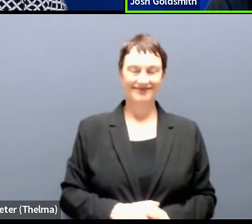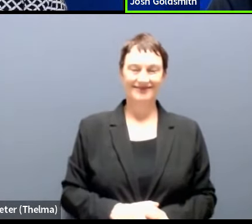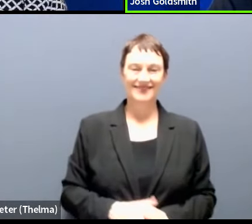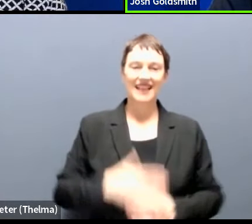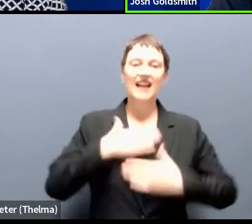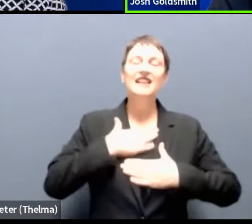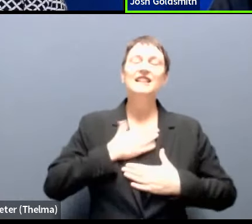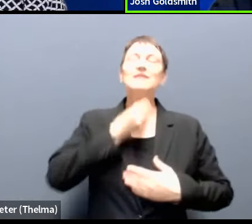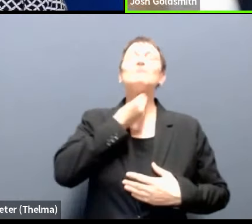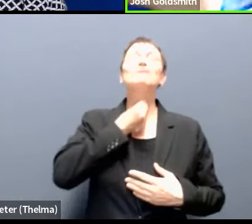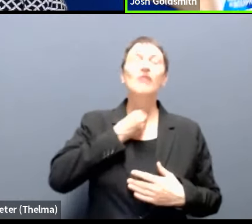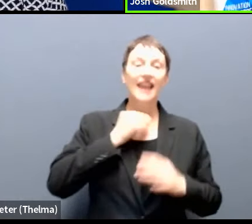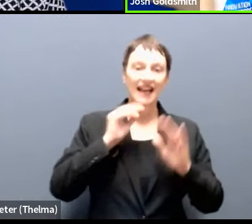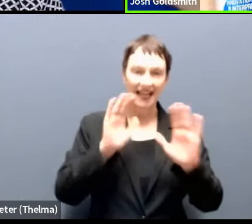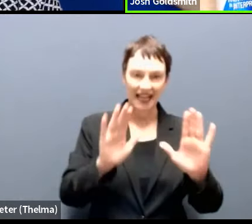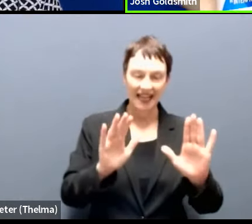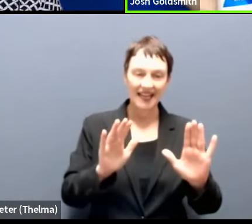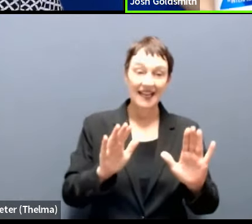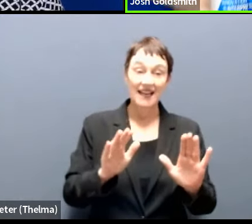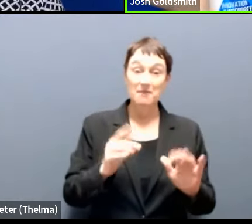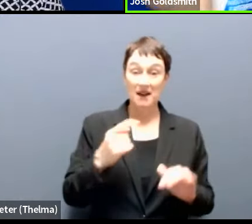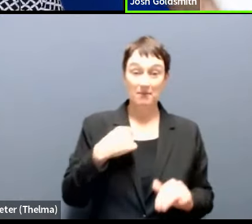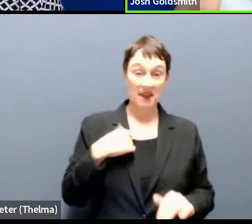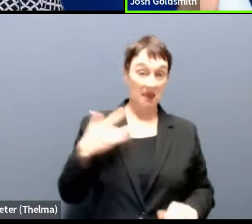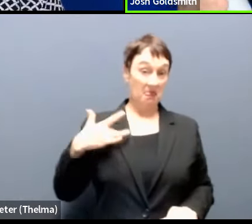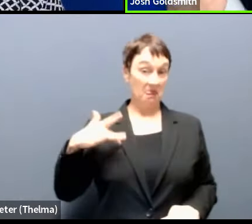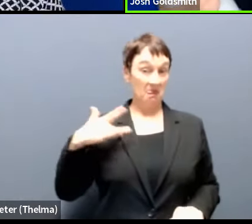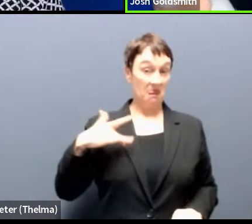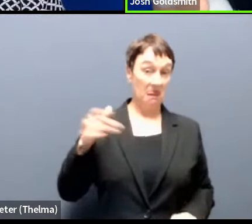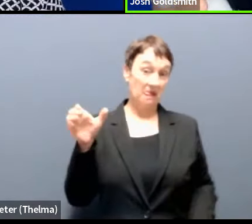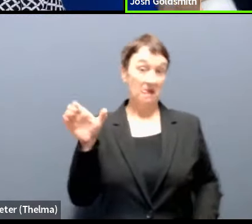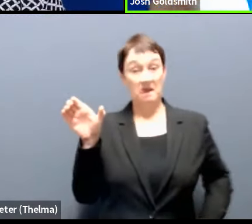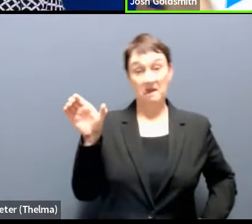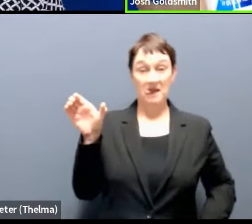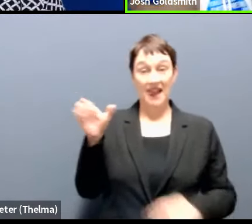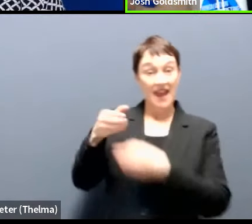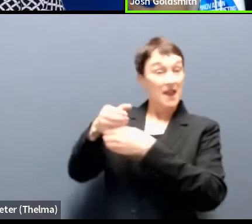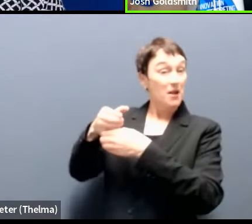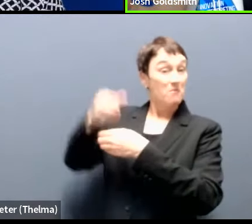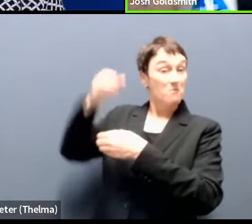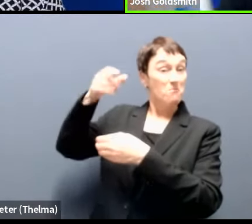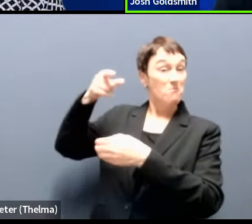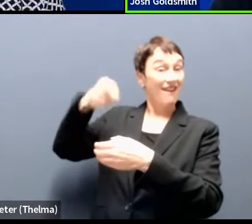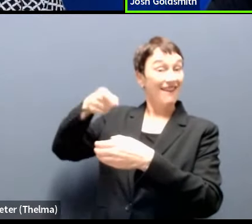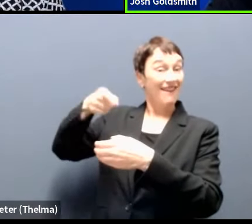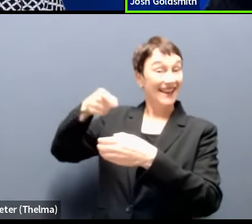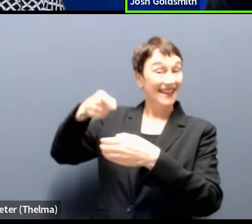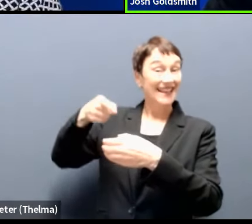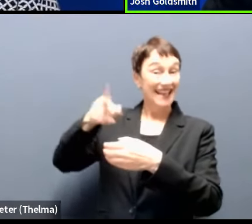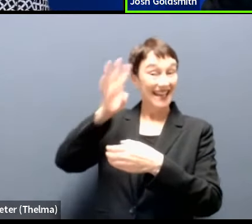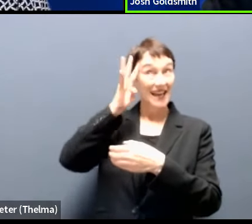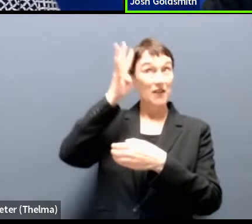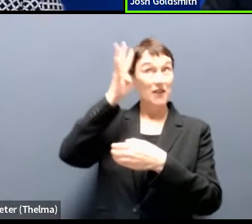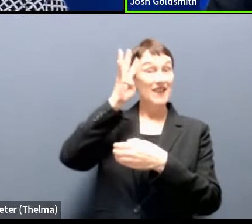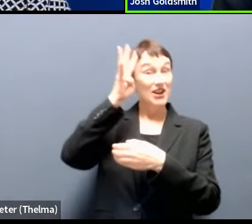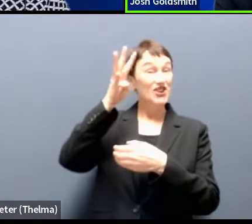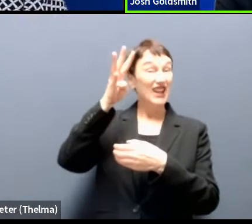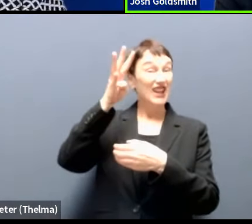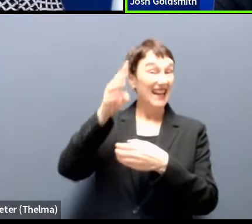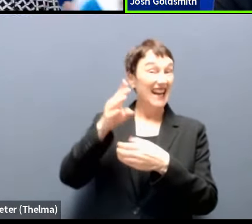Which was also a great opportunity to show off one of our branded Innovation in Interpreting Summit water